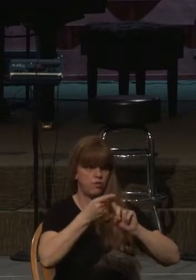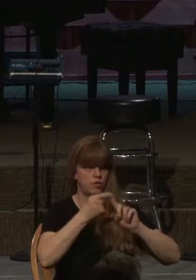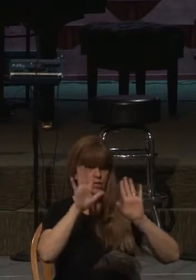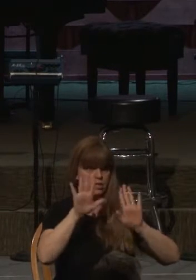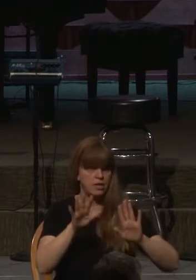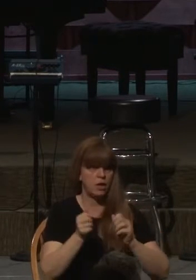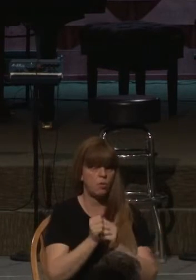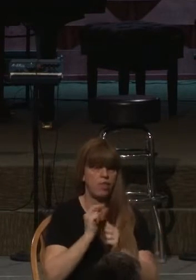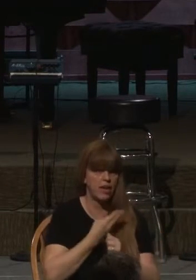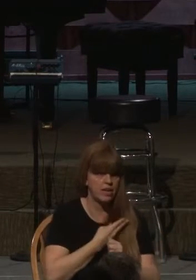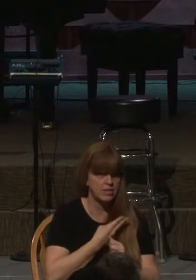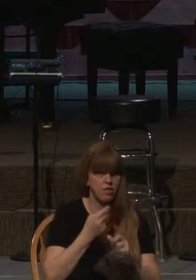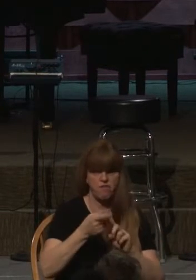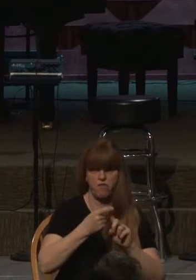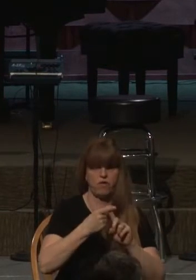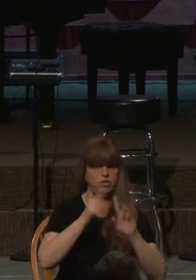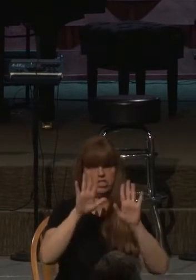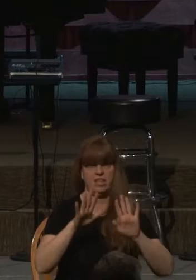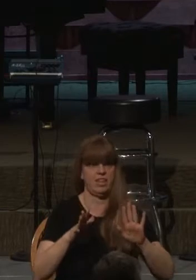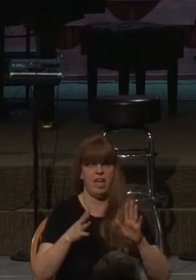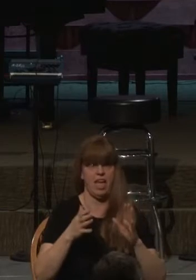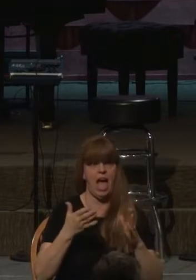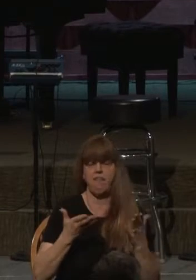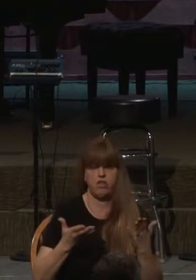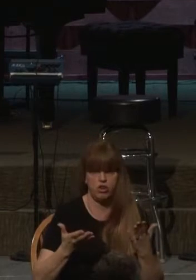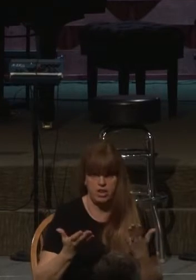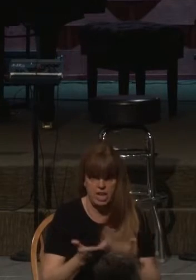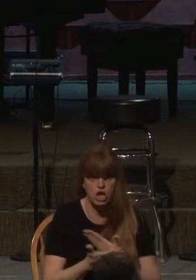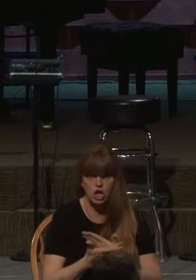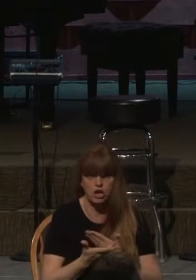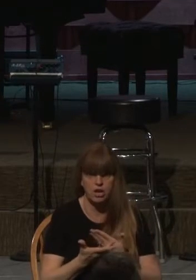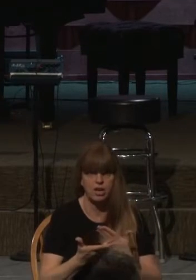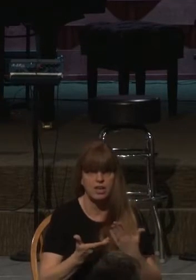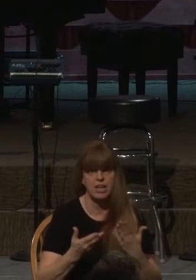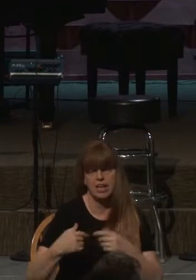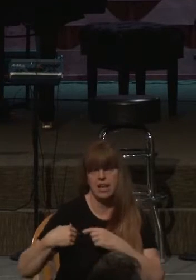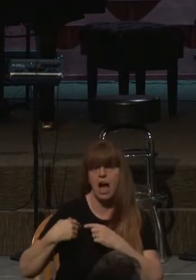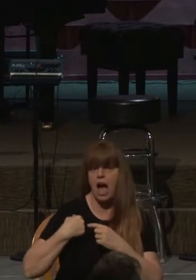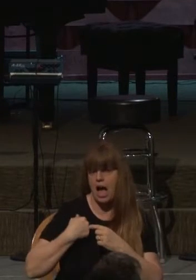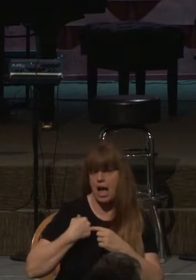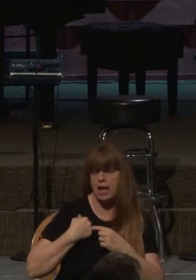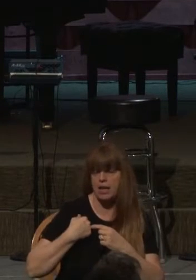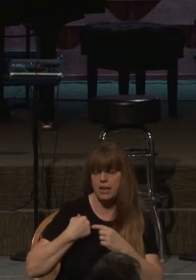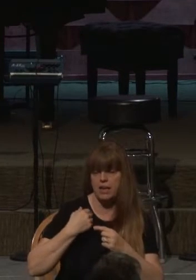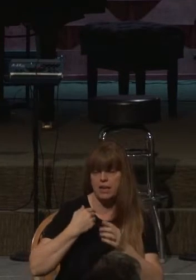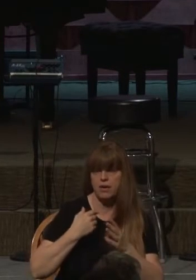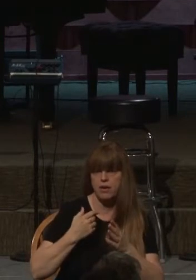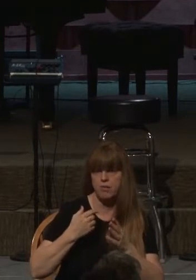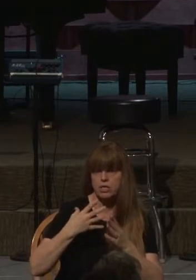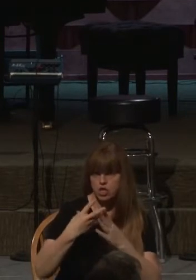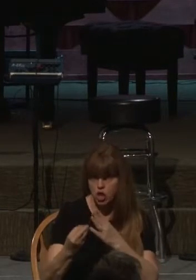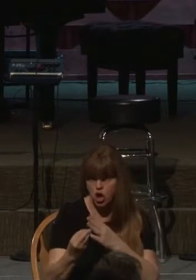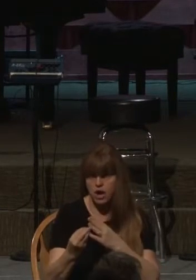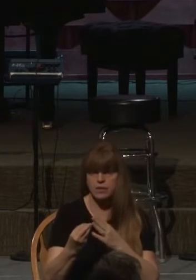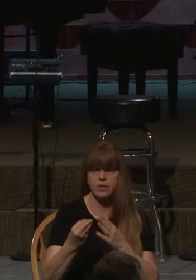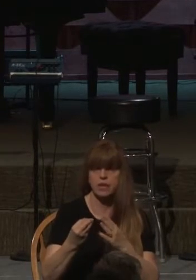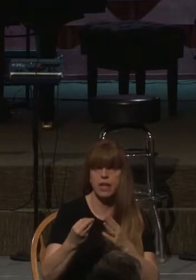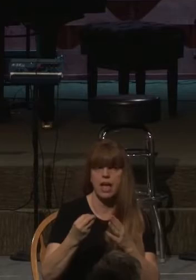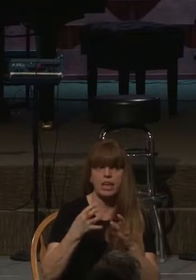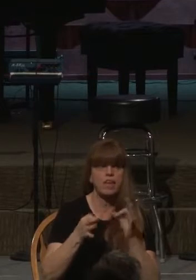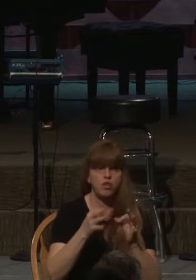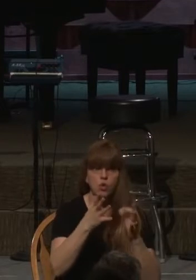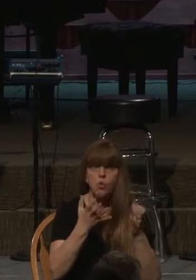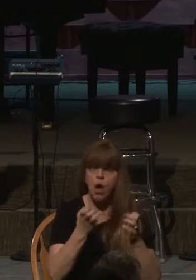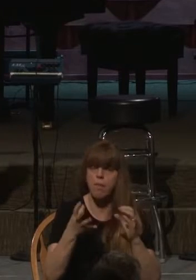or just your first Sunday ever with us here since my sabbatical ended on March 5th, and you'd like to have more